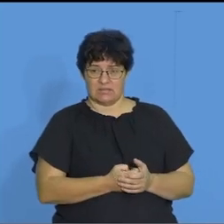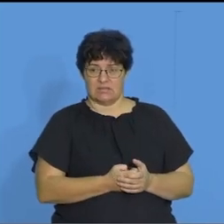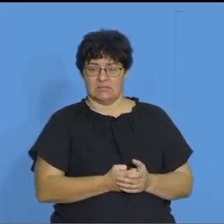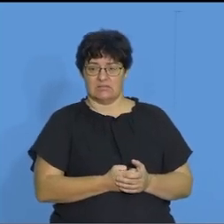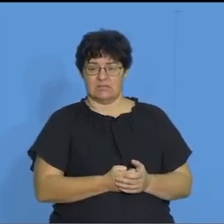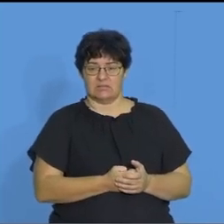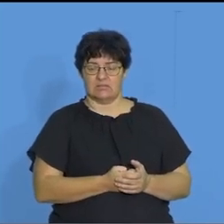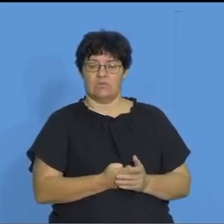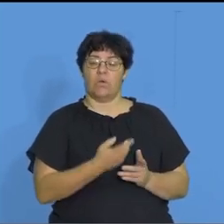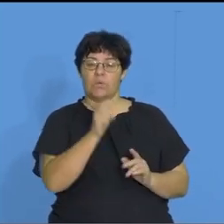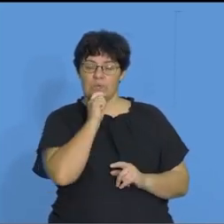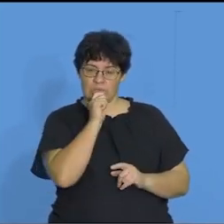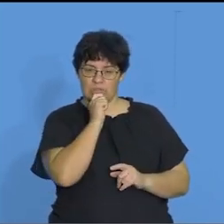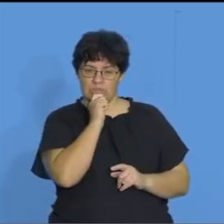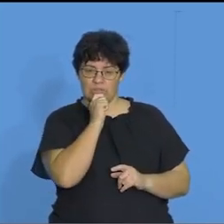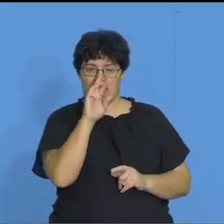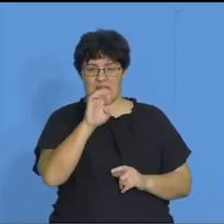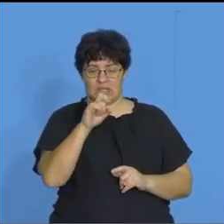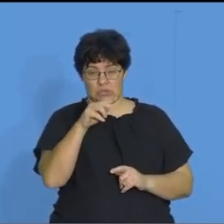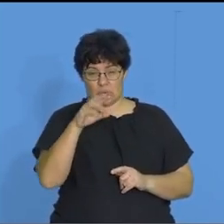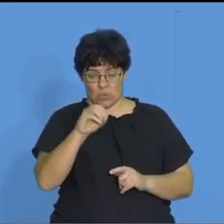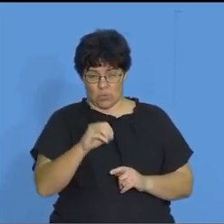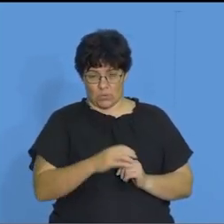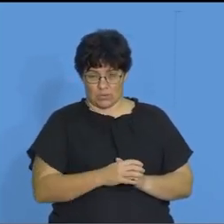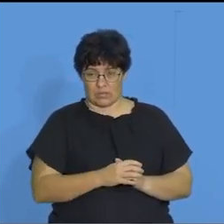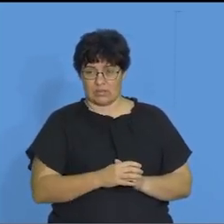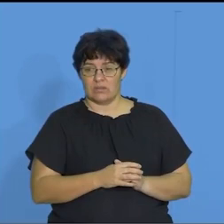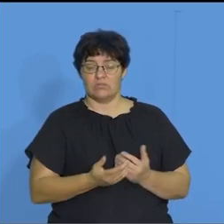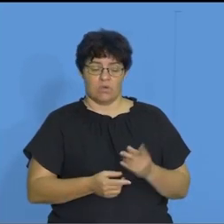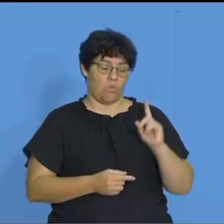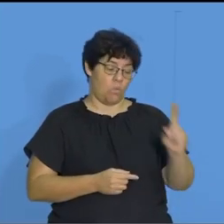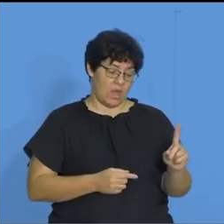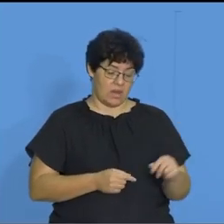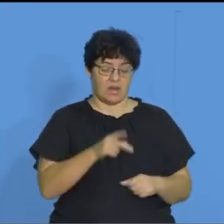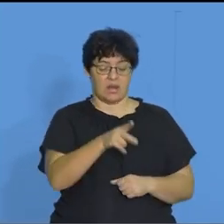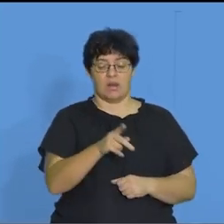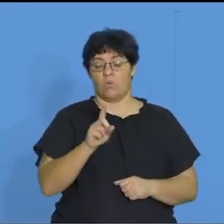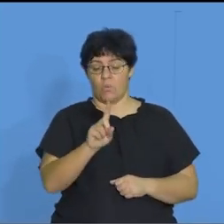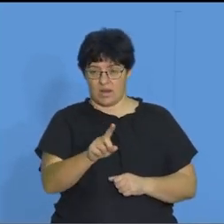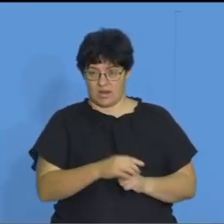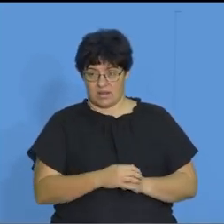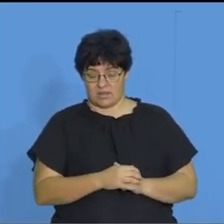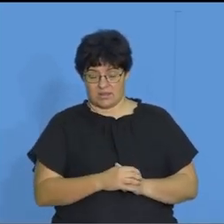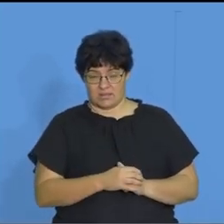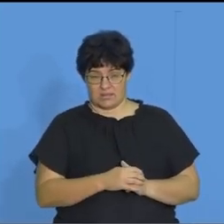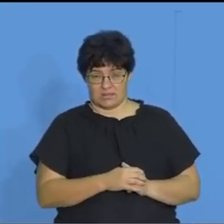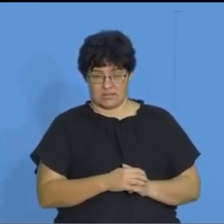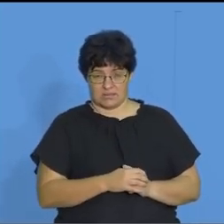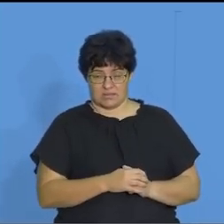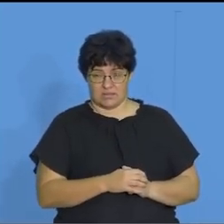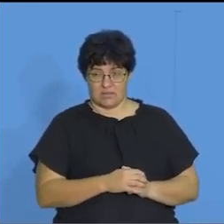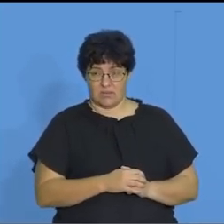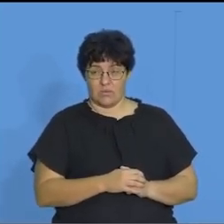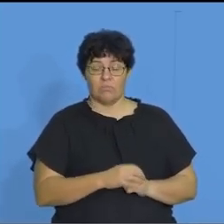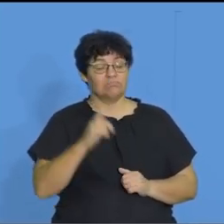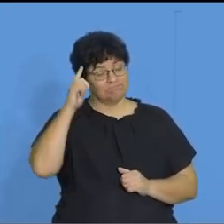our stoichiometric ratio. So we know that the ratio is 1:1, okay? Because we were